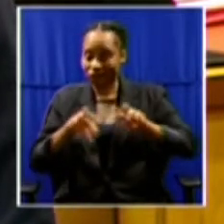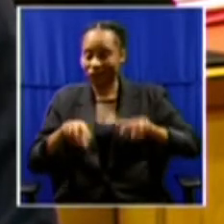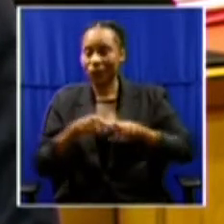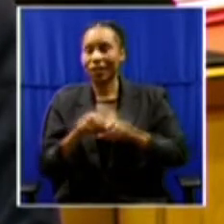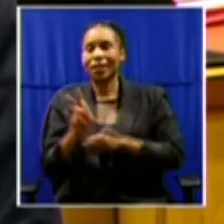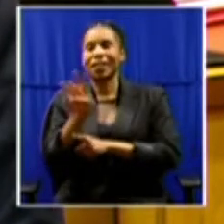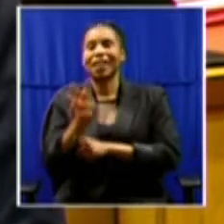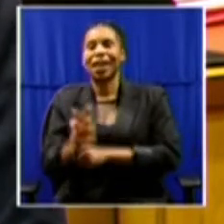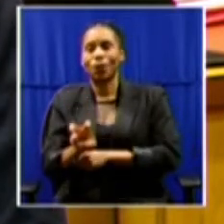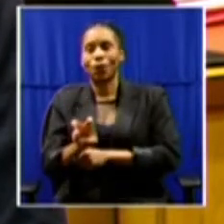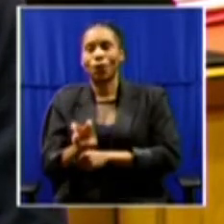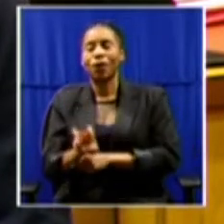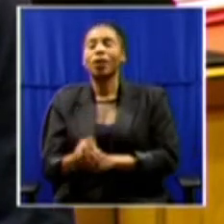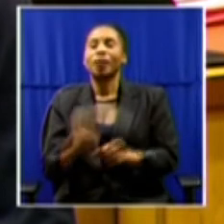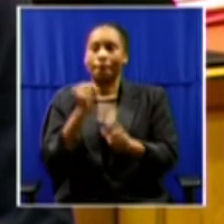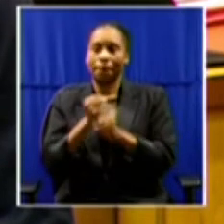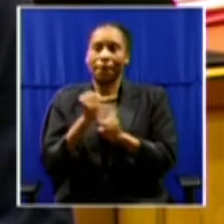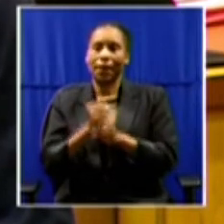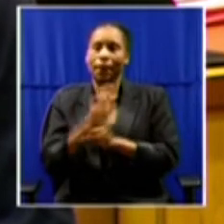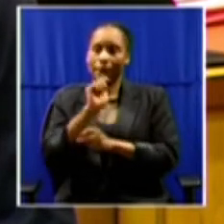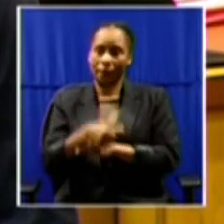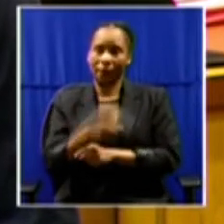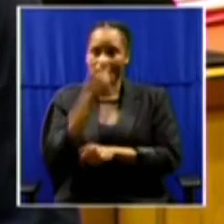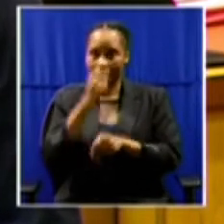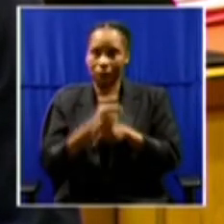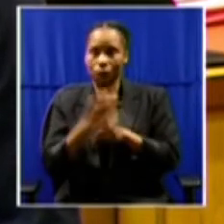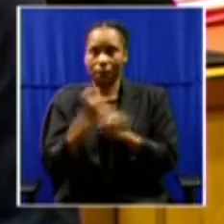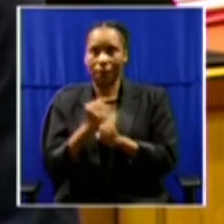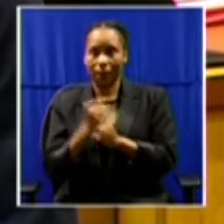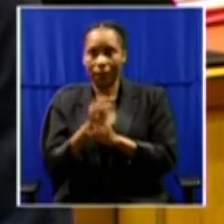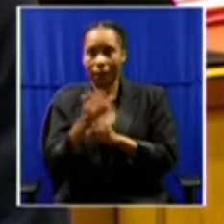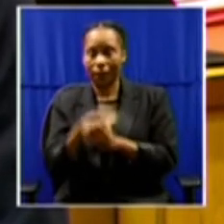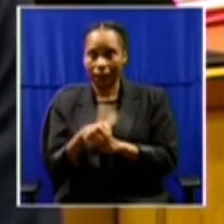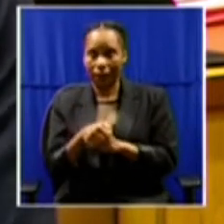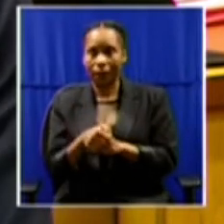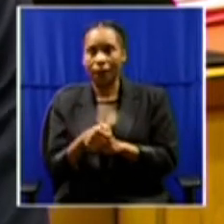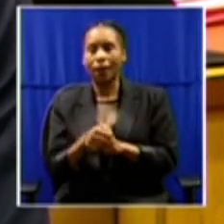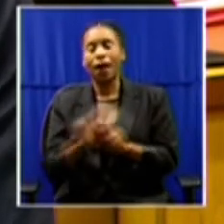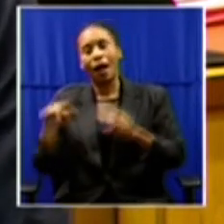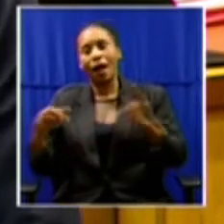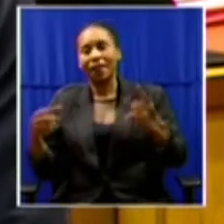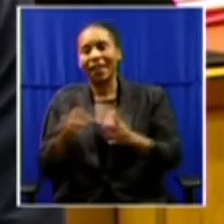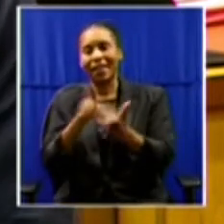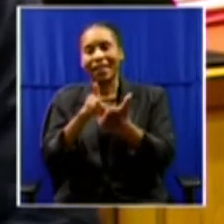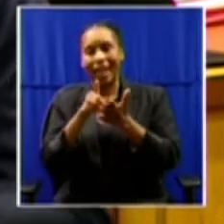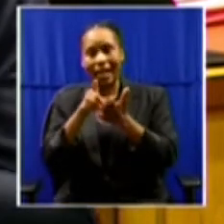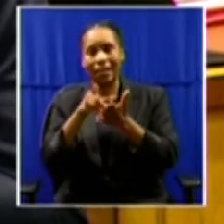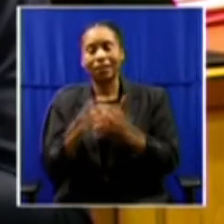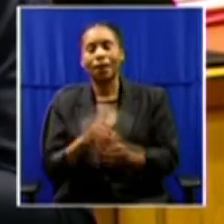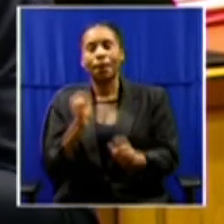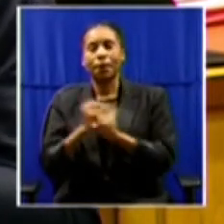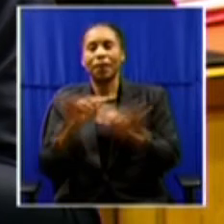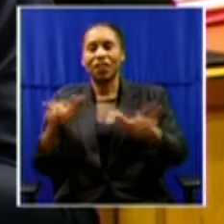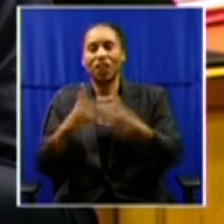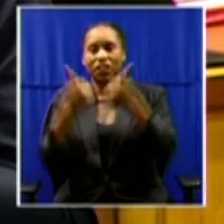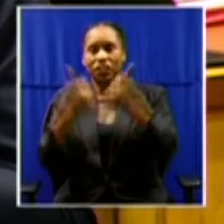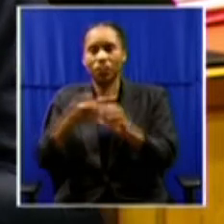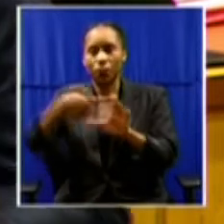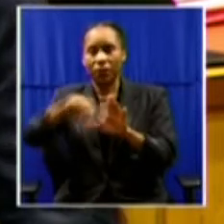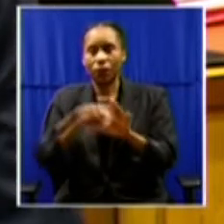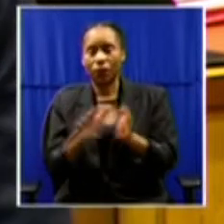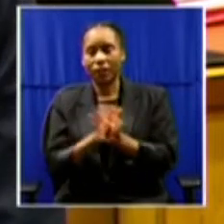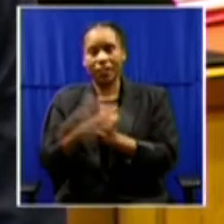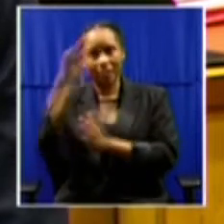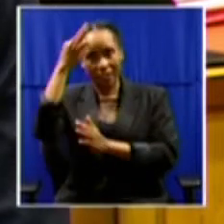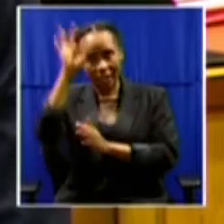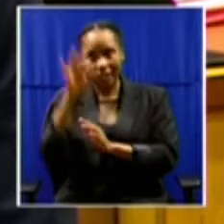do make the payments that are due. And the other debts are also caused by the challenges within the offices of the State Attorney.